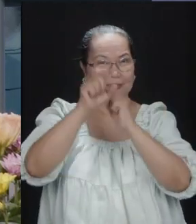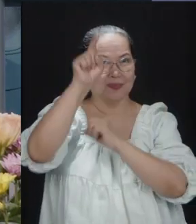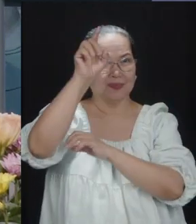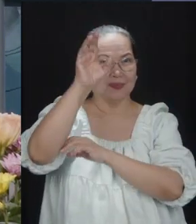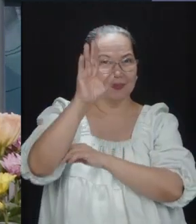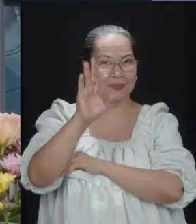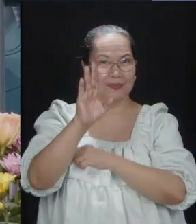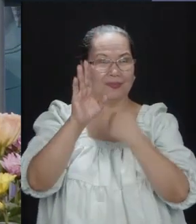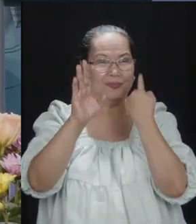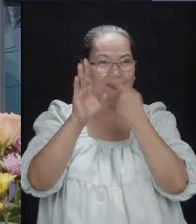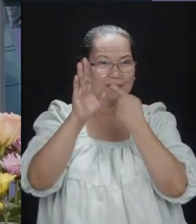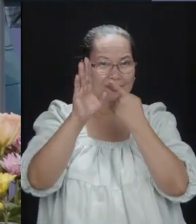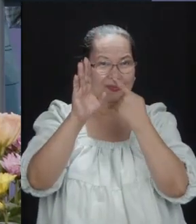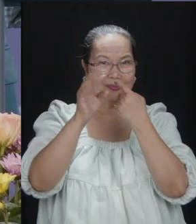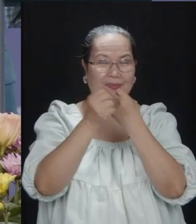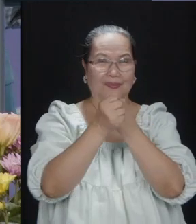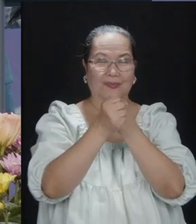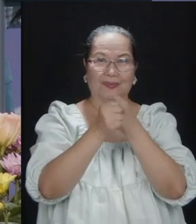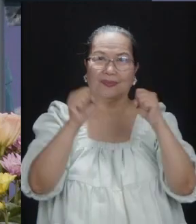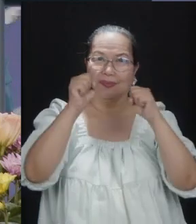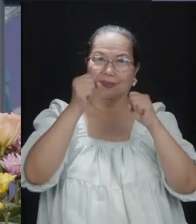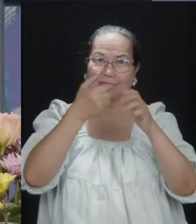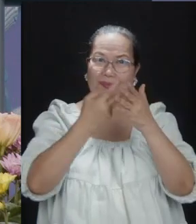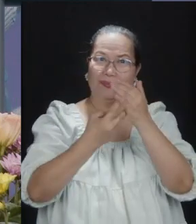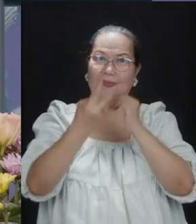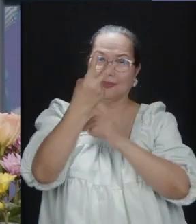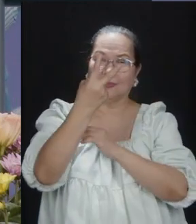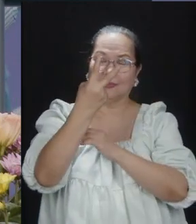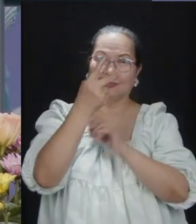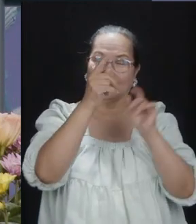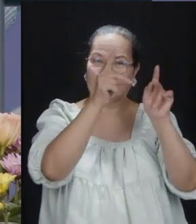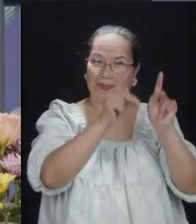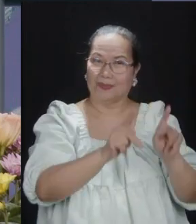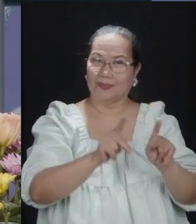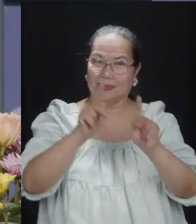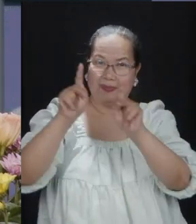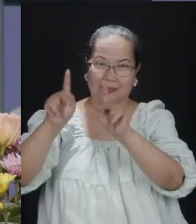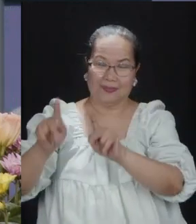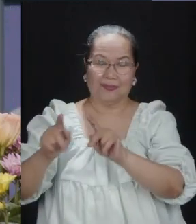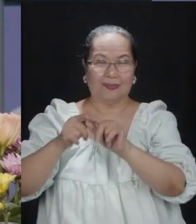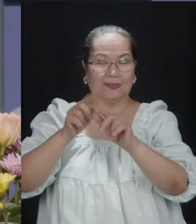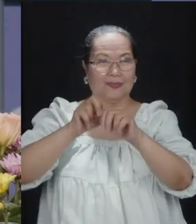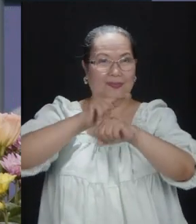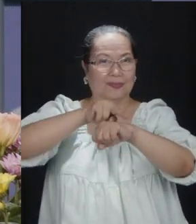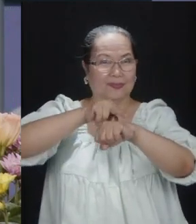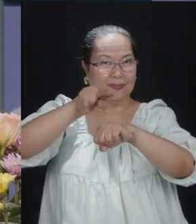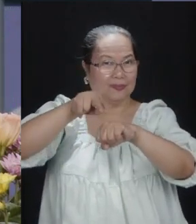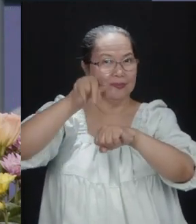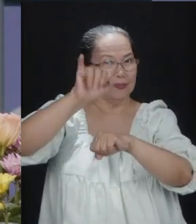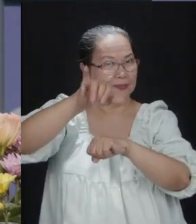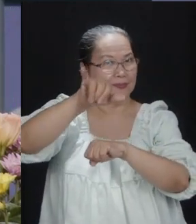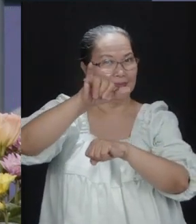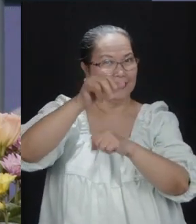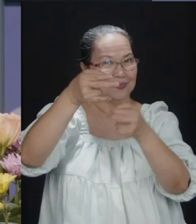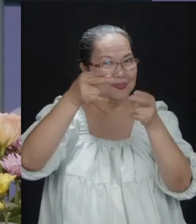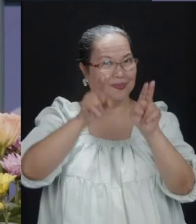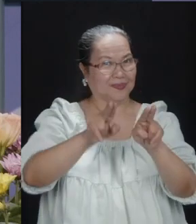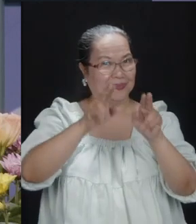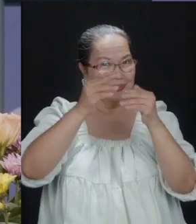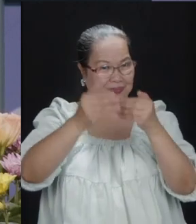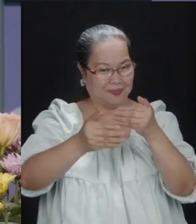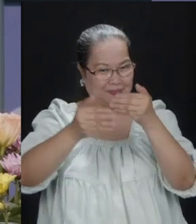who's sovereign over both individuals and nations. So yes, we will look at the events in